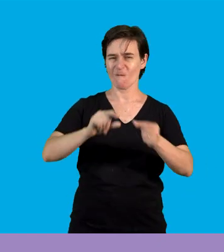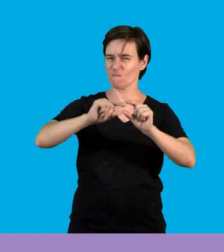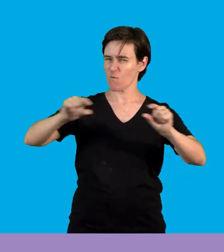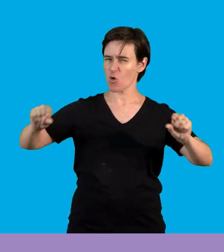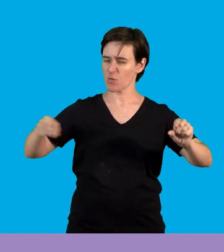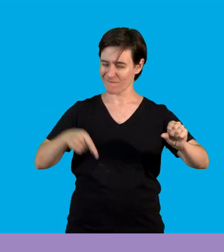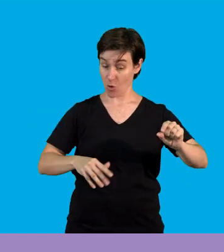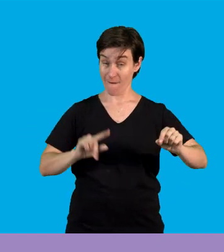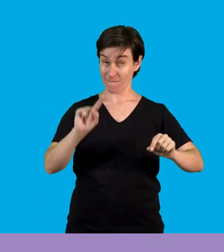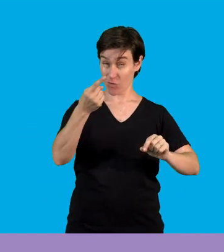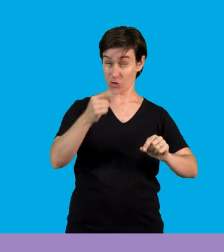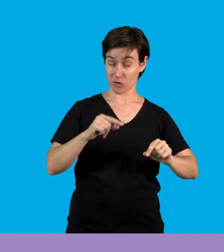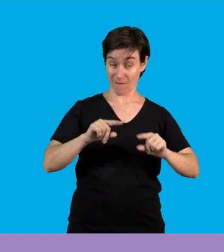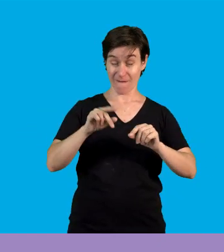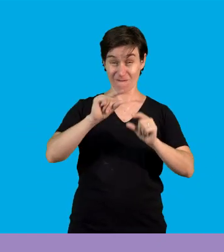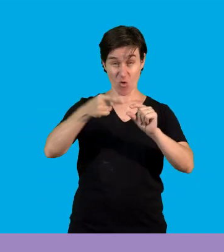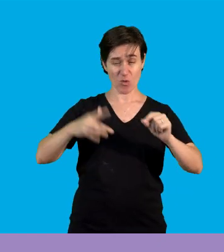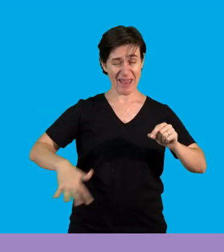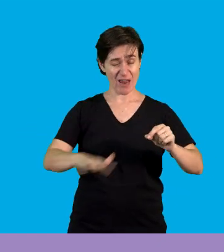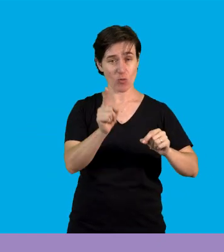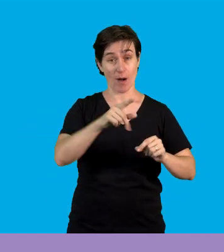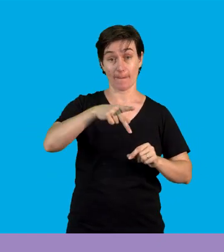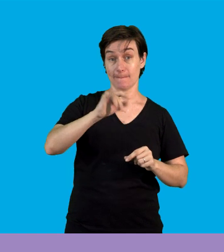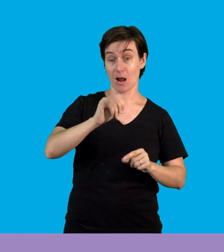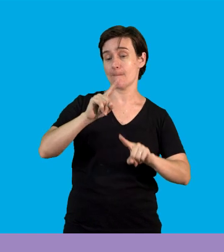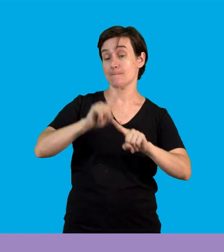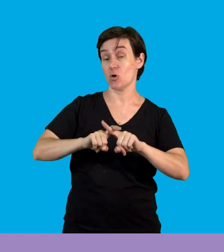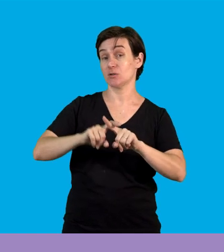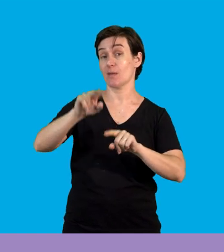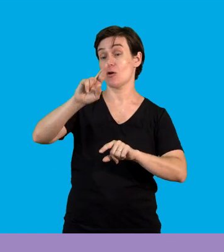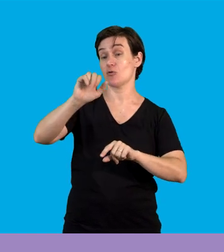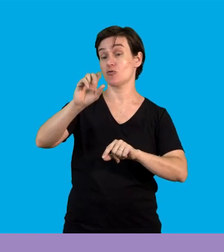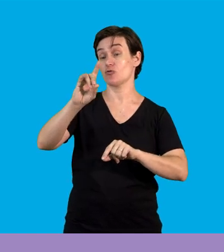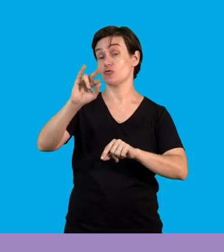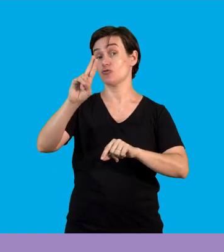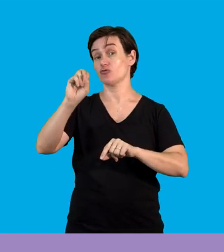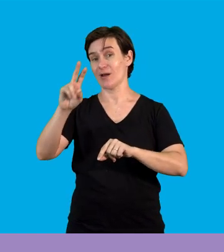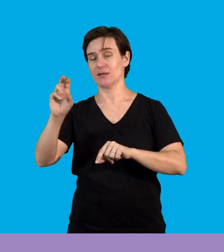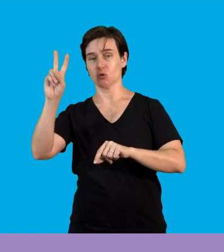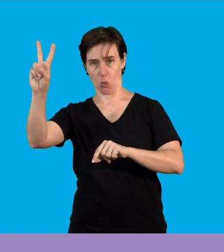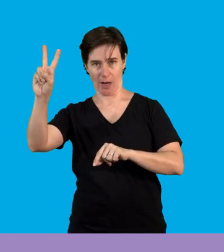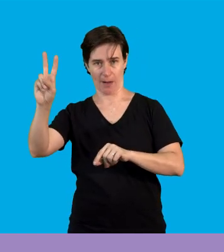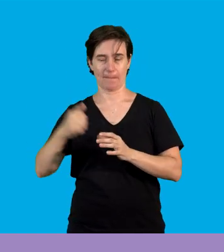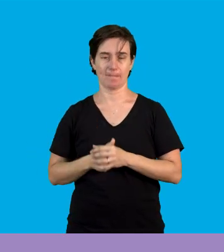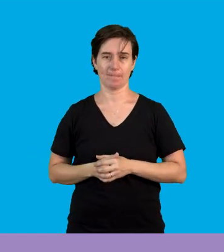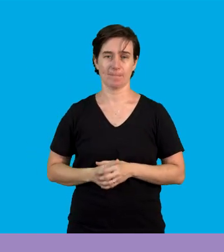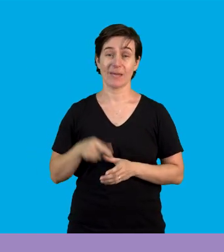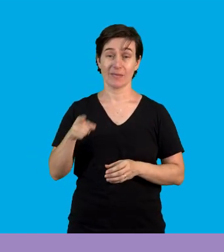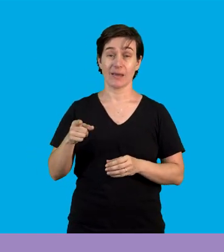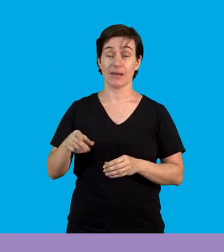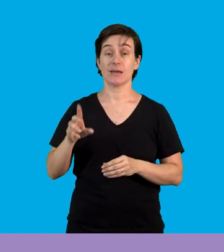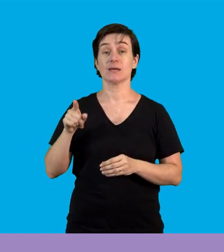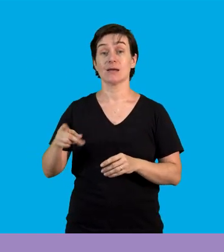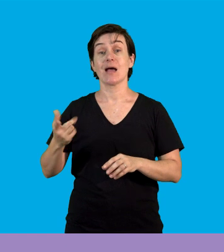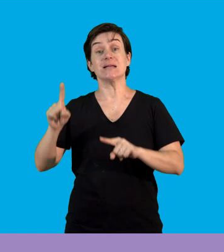formula for the area is going to be the pi multiplied by the radius squared. And we are then going to add the